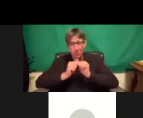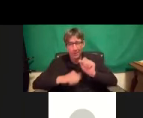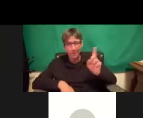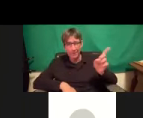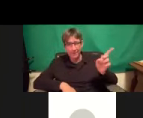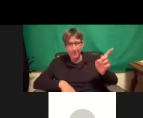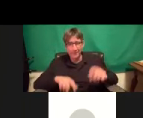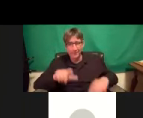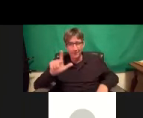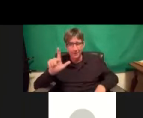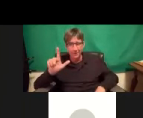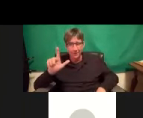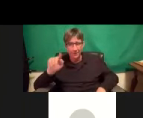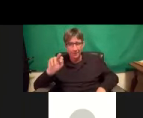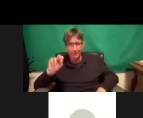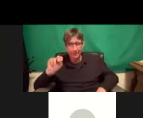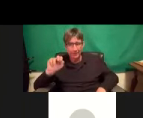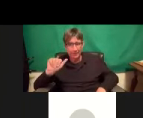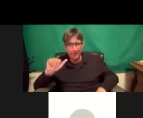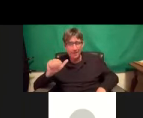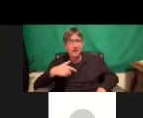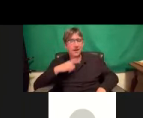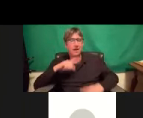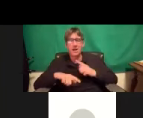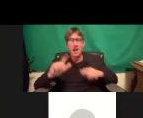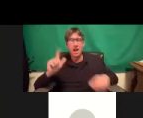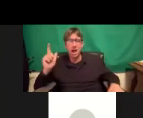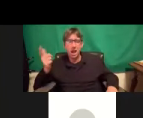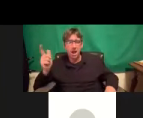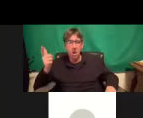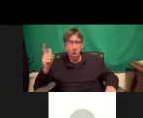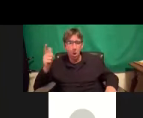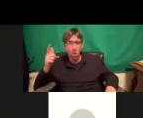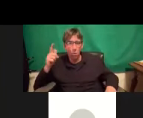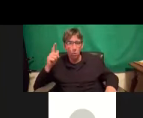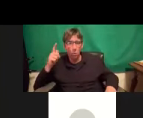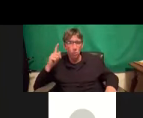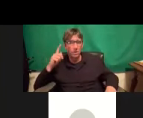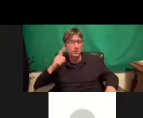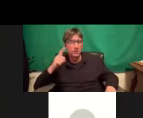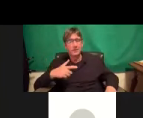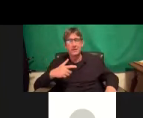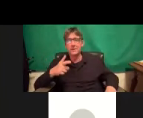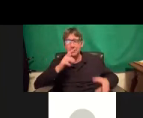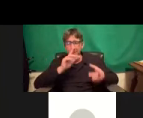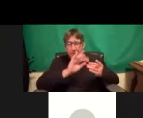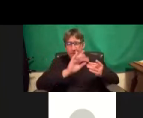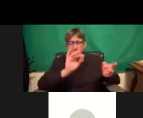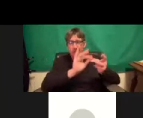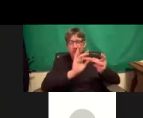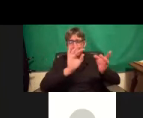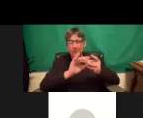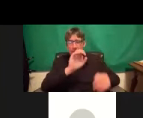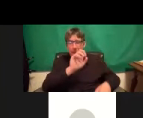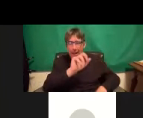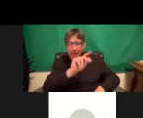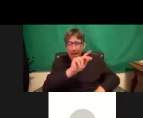echo a lot of what you've been hearing from Nathan and Lena and Alex and John,